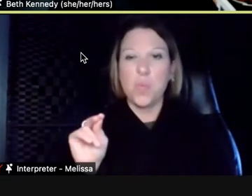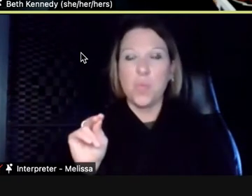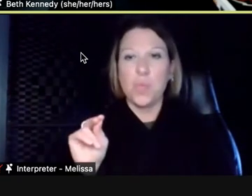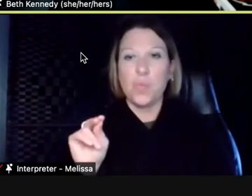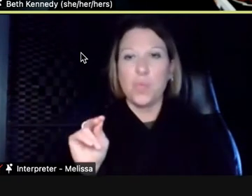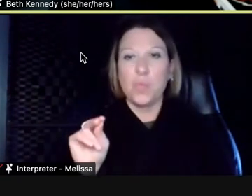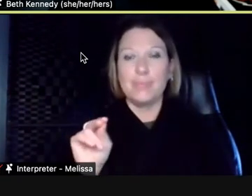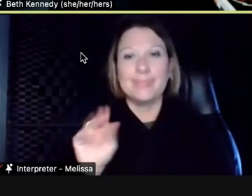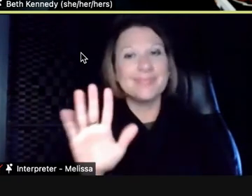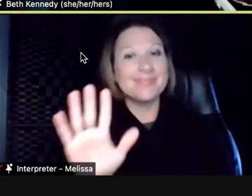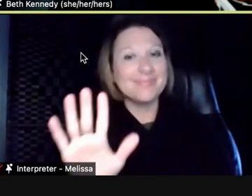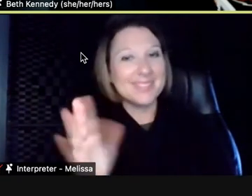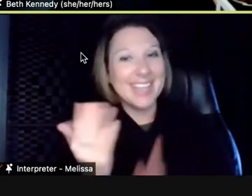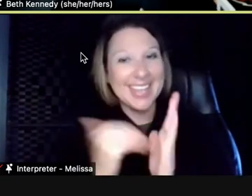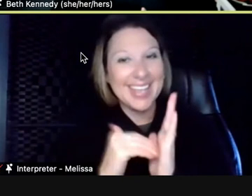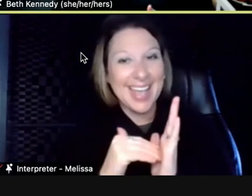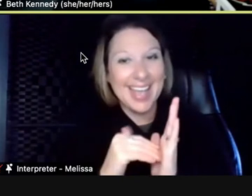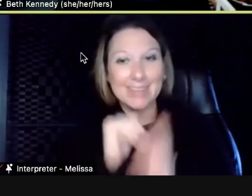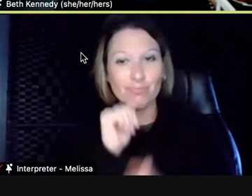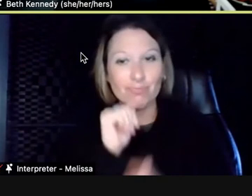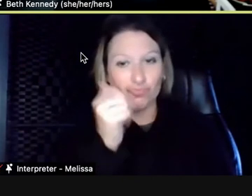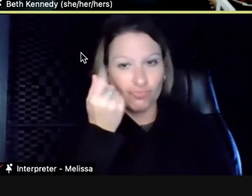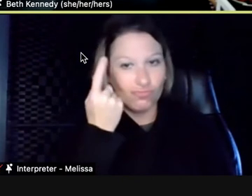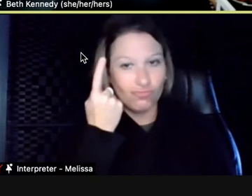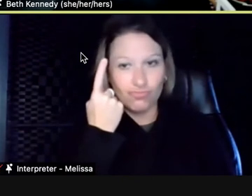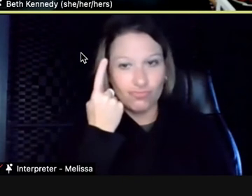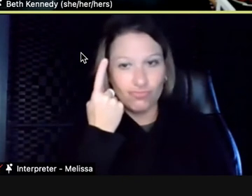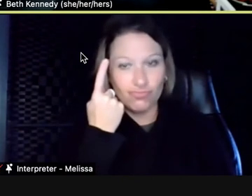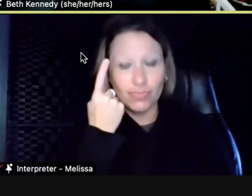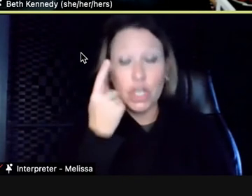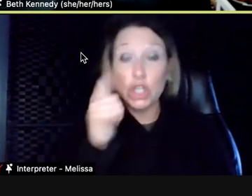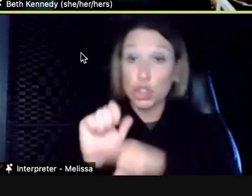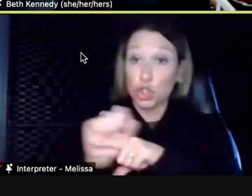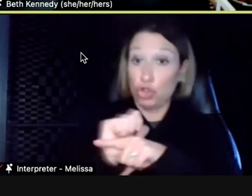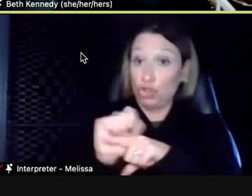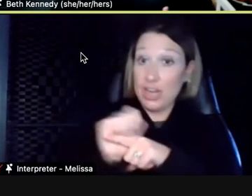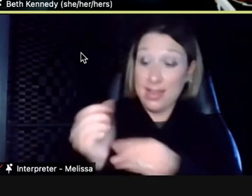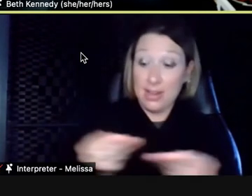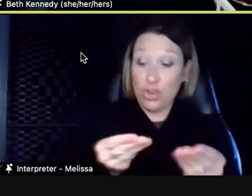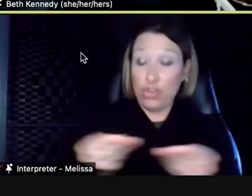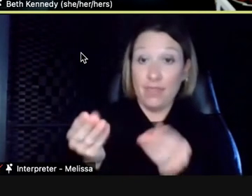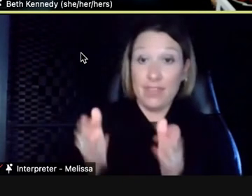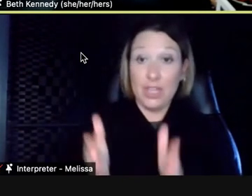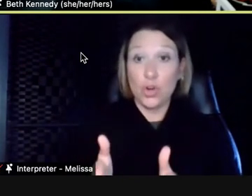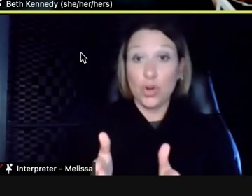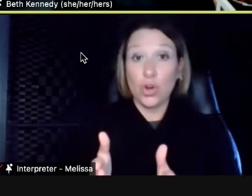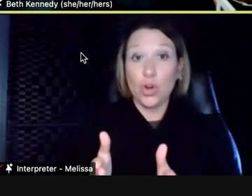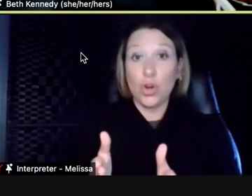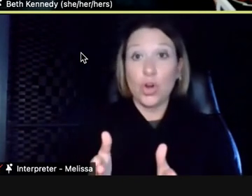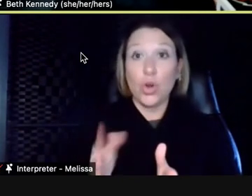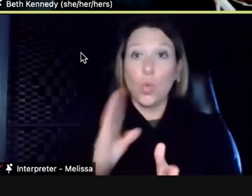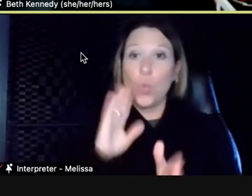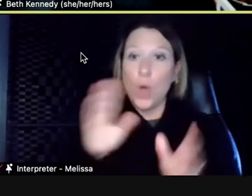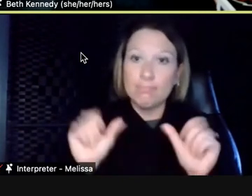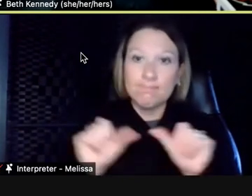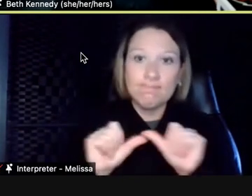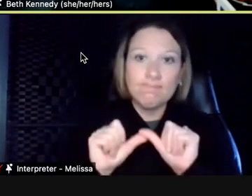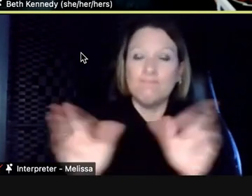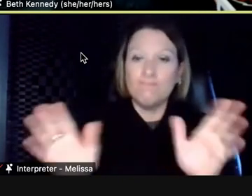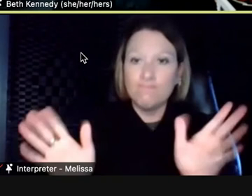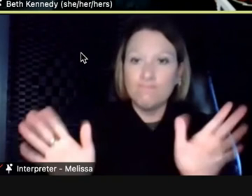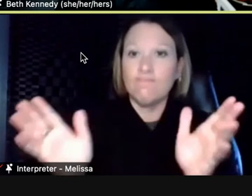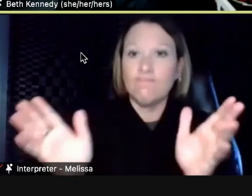That's lack of understanding. A trained intervener is constantly pushing the student to build